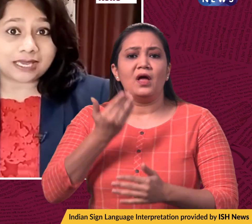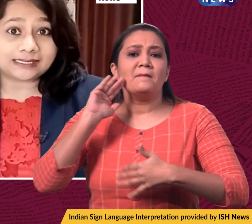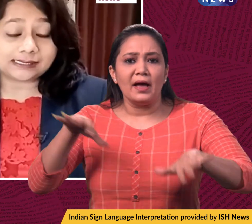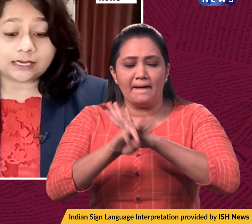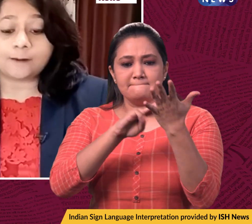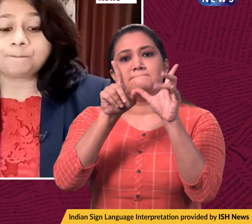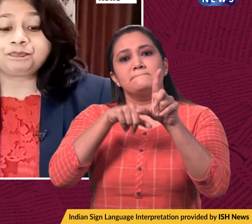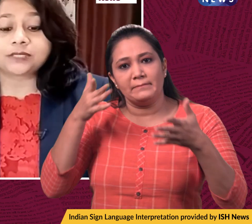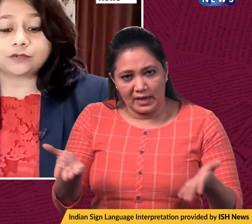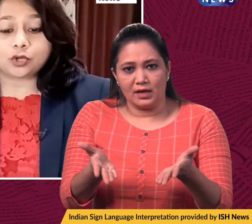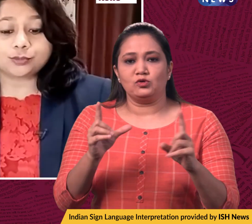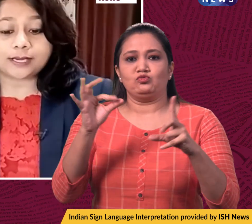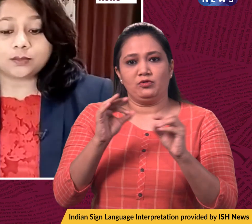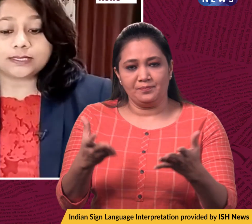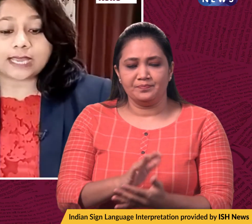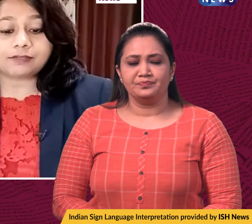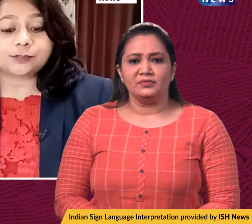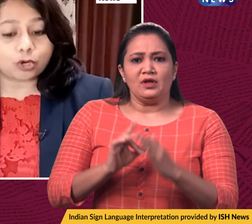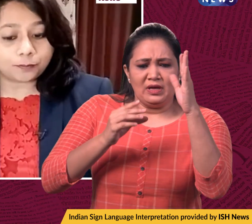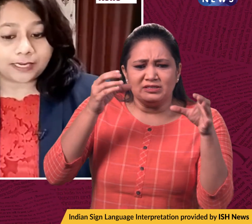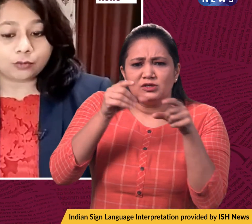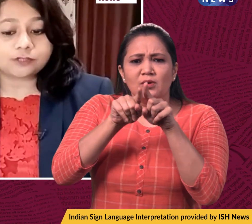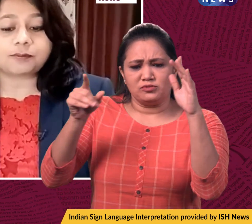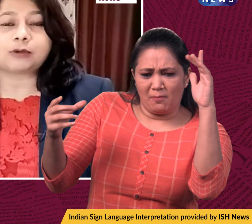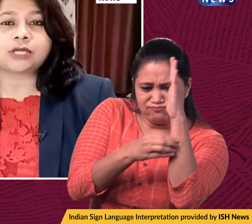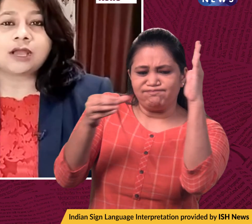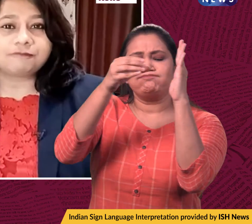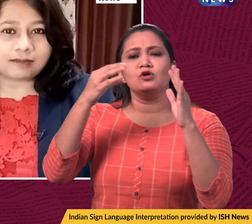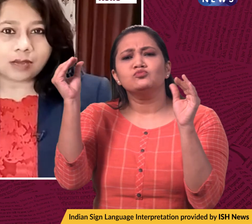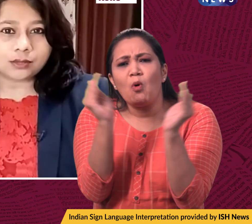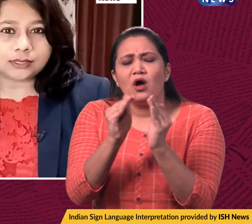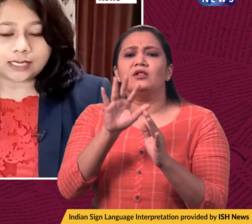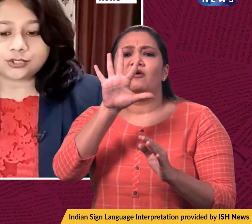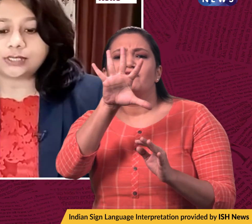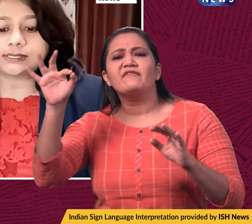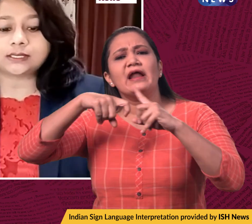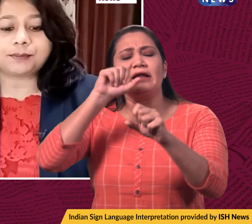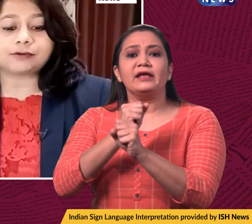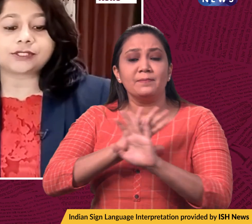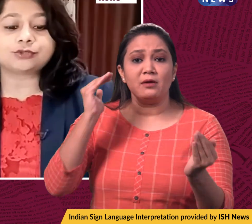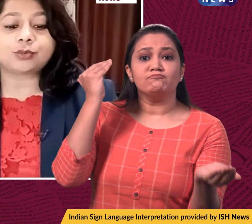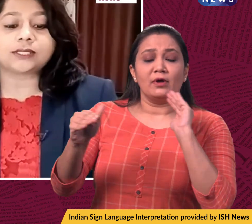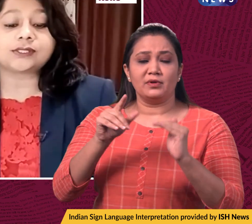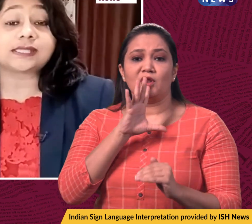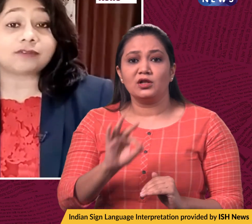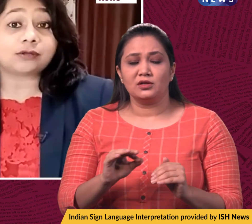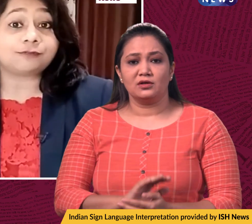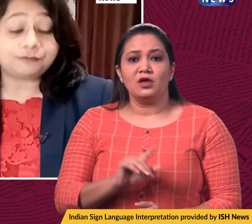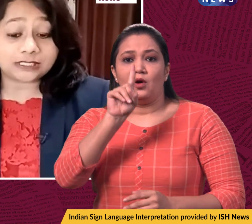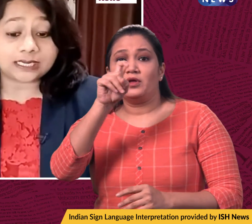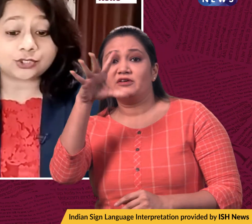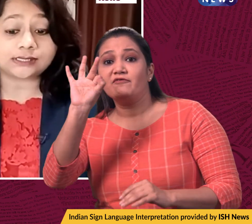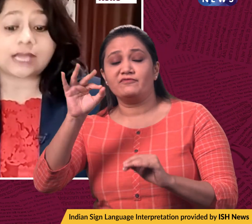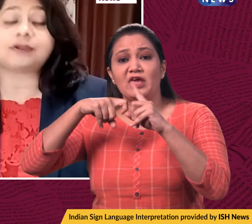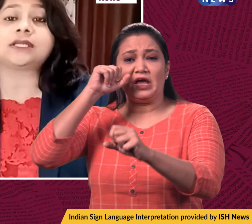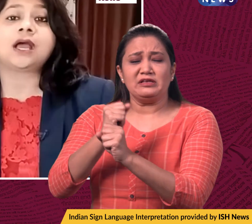scheduled for May this year. Now, the launch vehicle will carry smaller payloads of about 500 kgs in comparison to